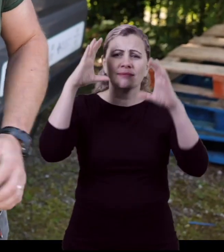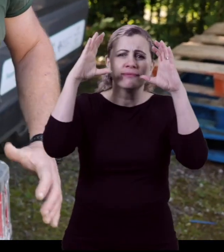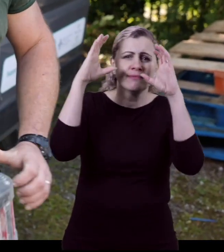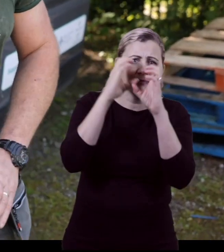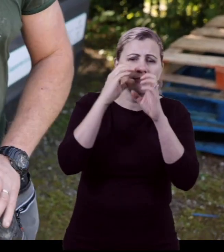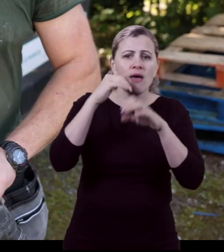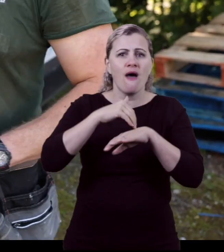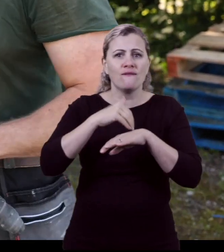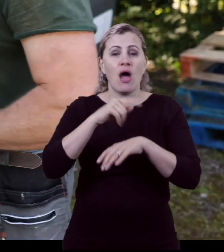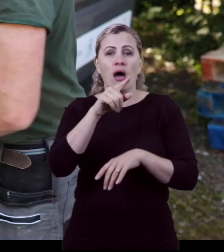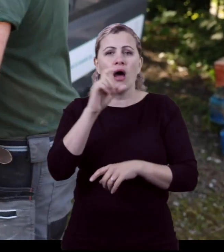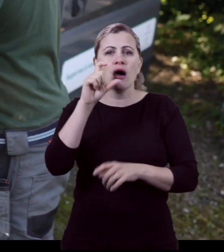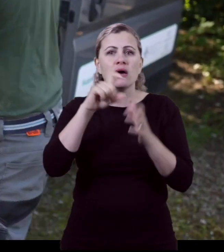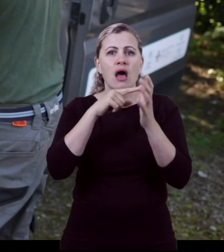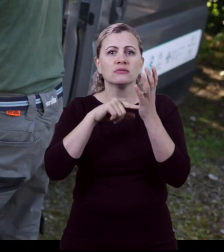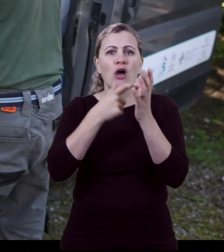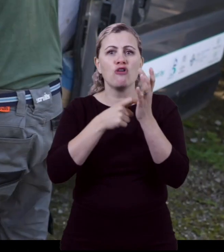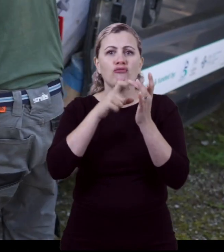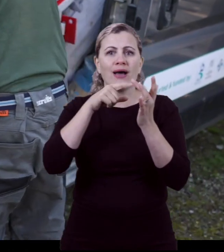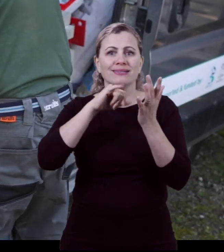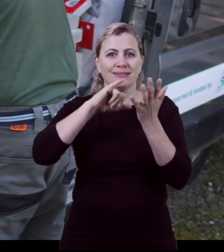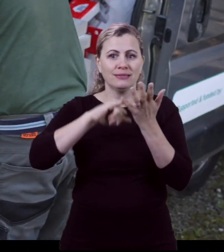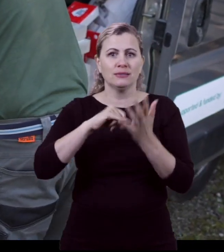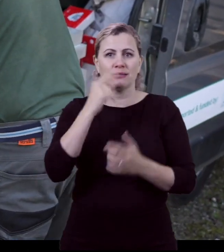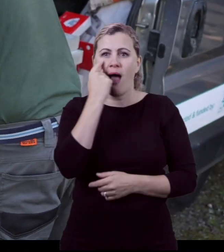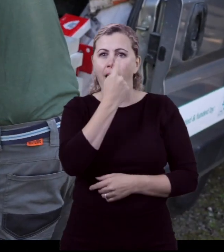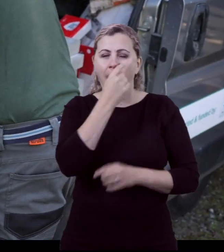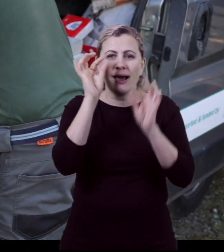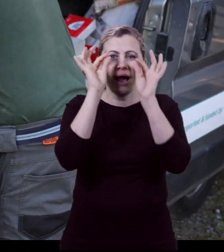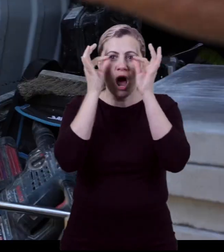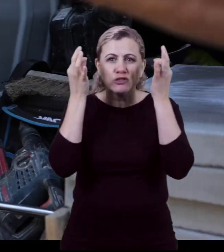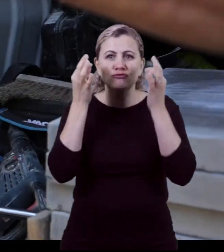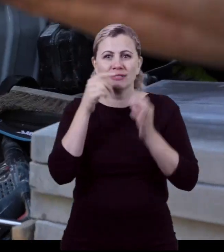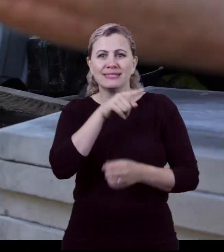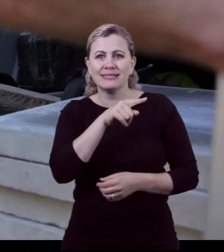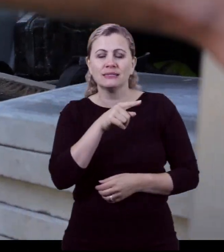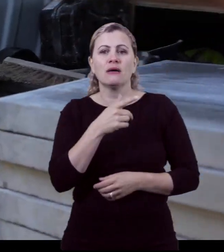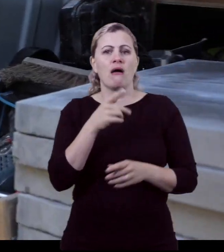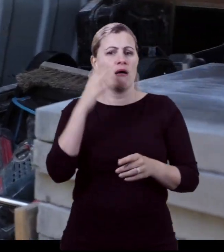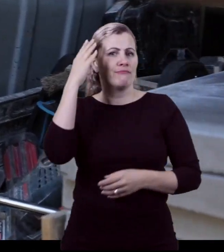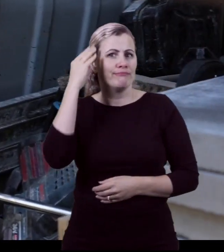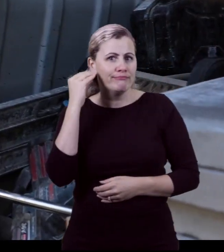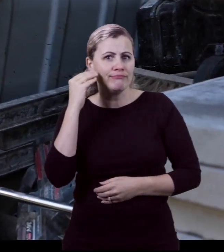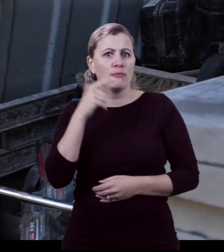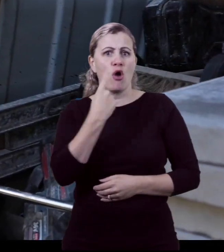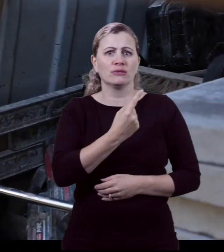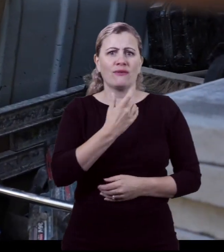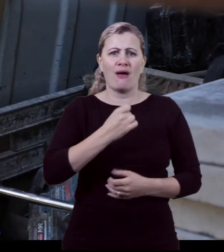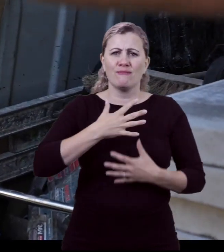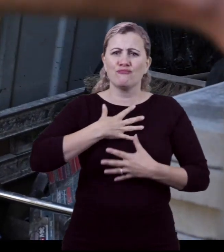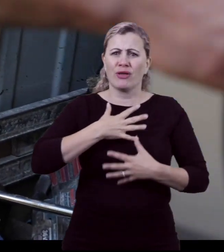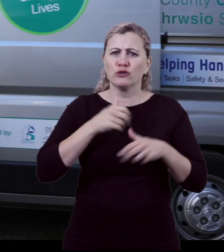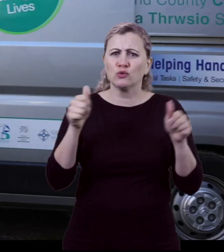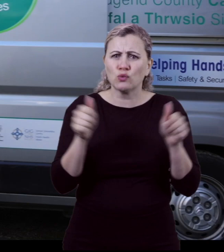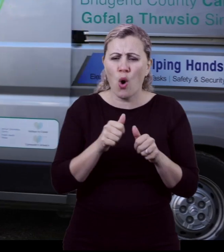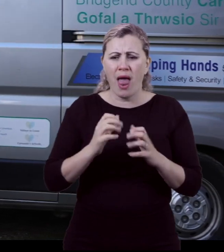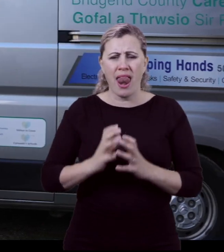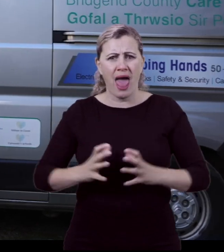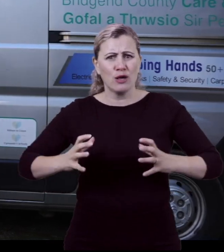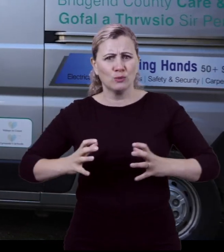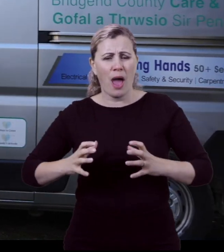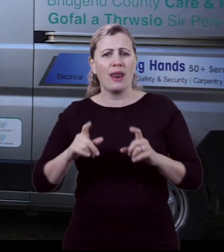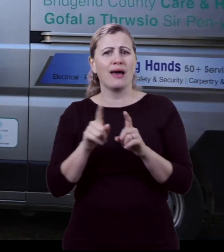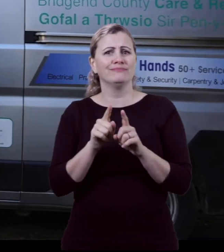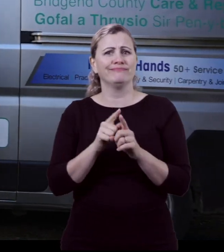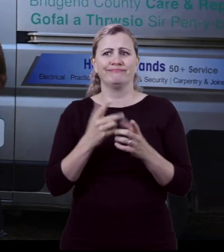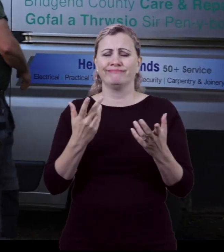eyes and very hard of hearing. She had shortness of breath, swelling of her legs, and was also incontinent. So to begin